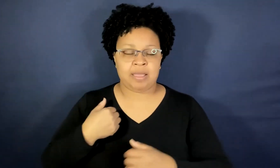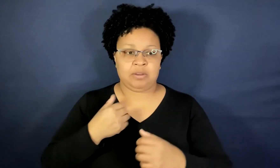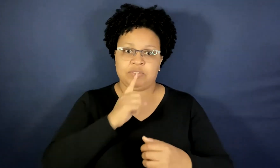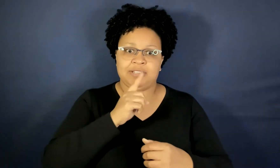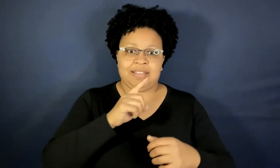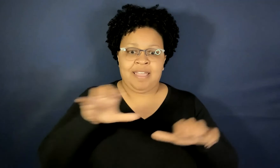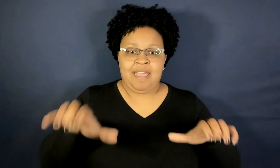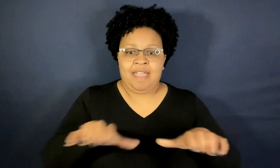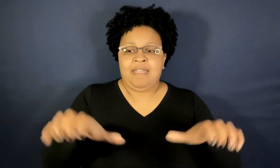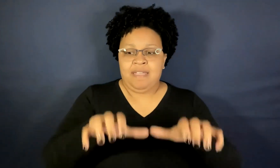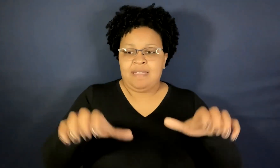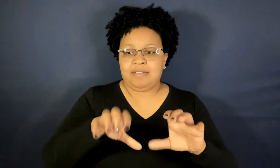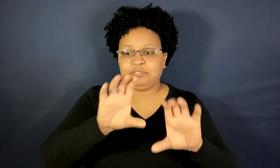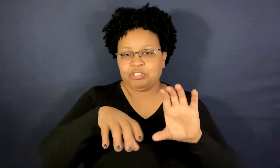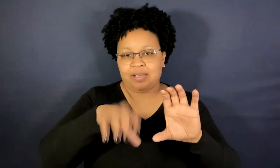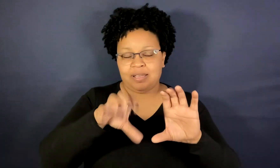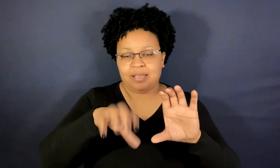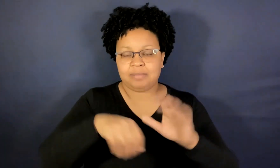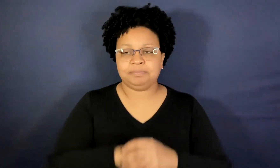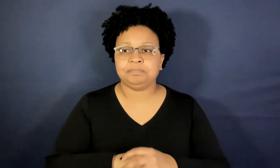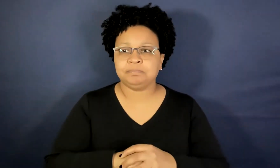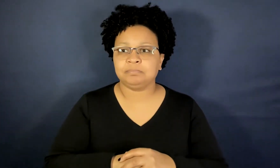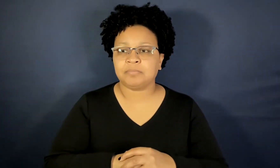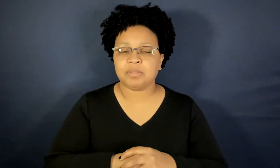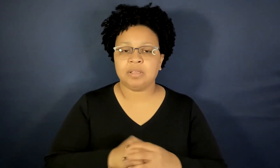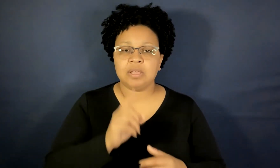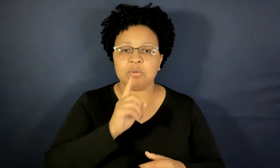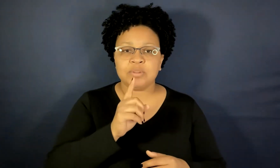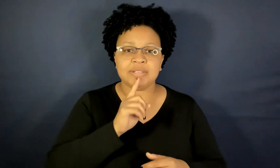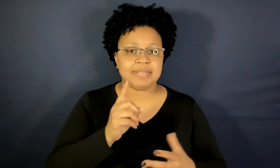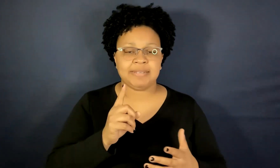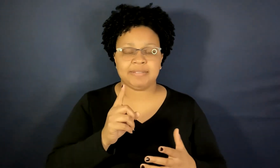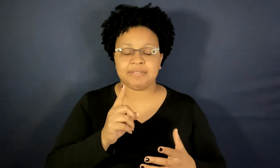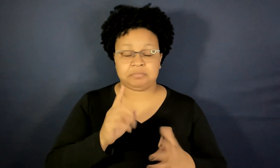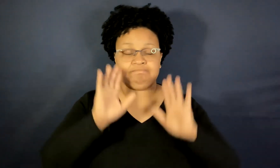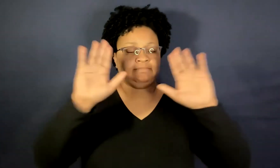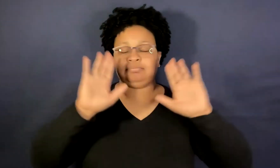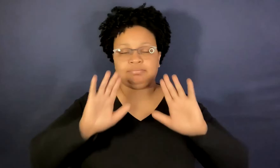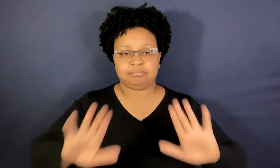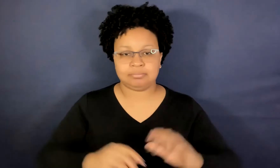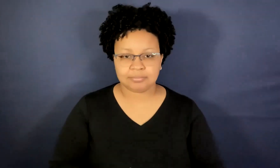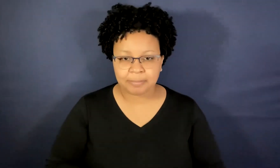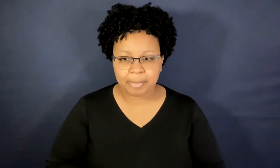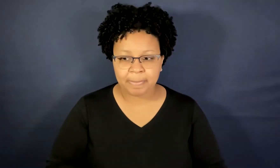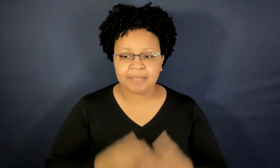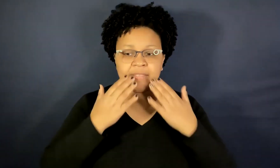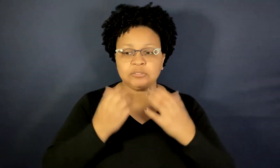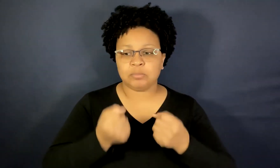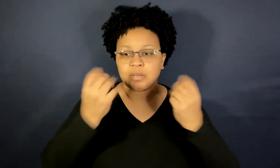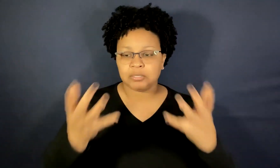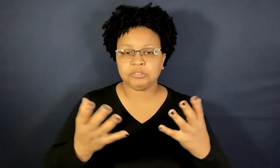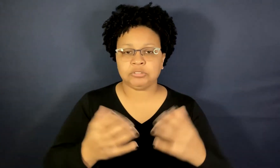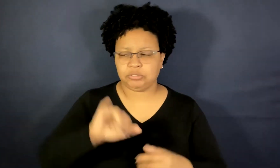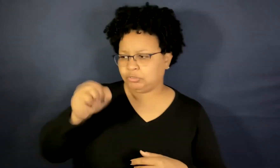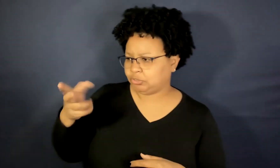chat, and it's just outstanding, outstanding. Thank you so much. John,